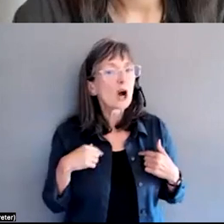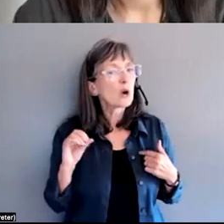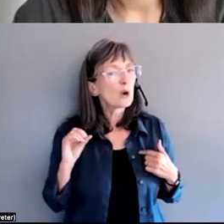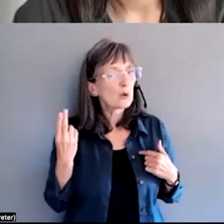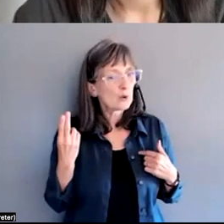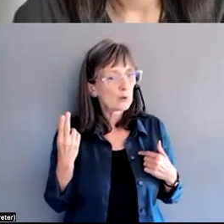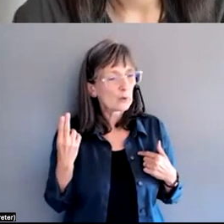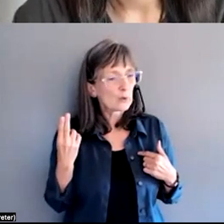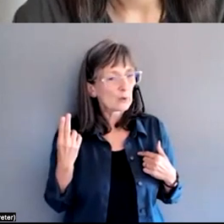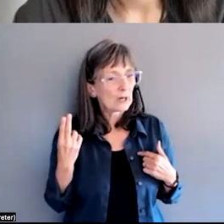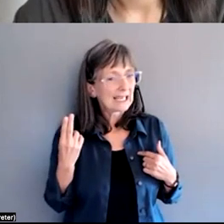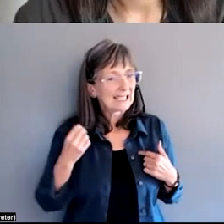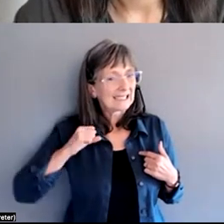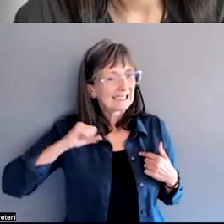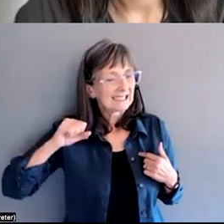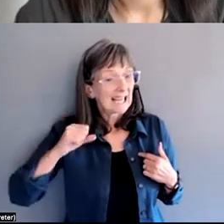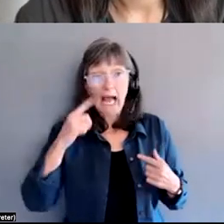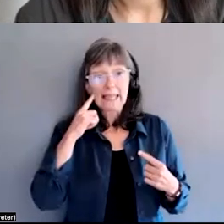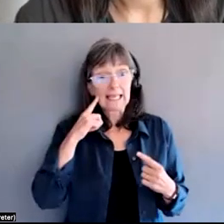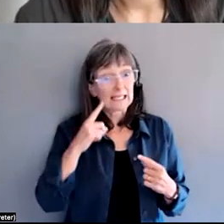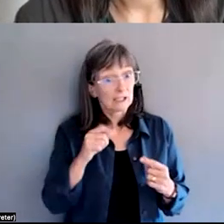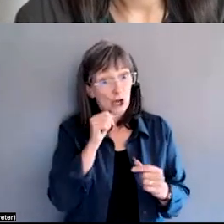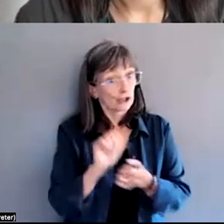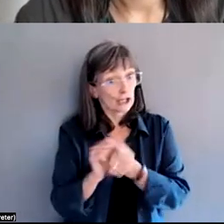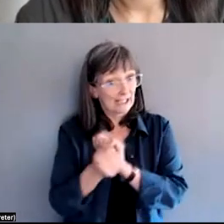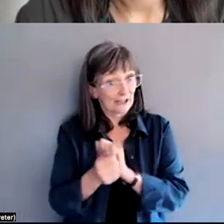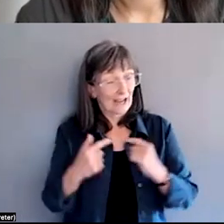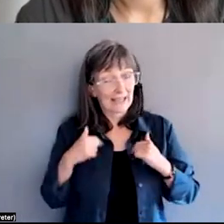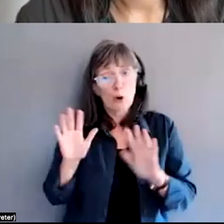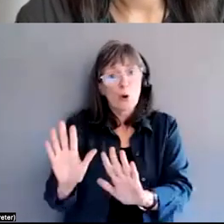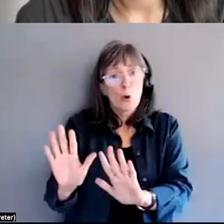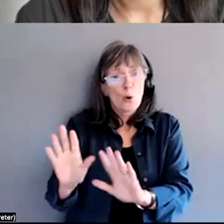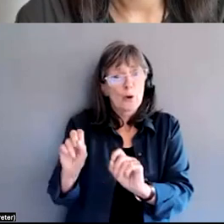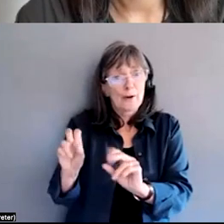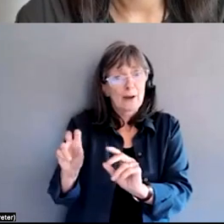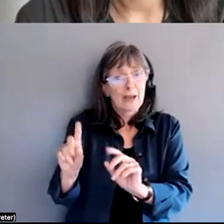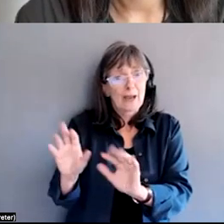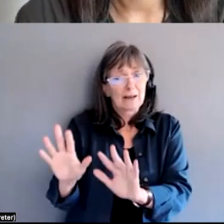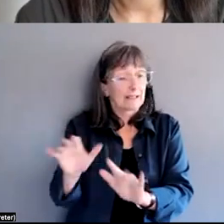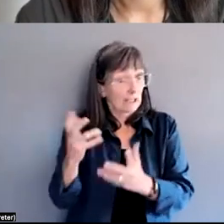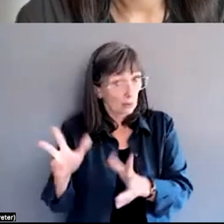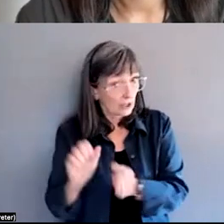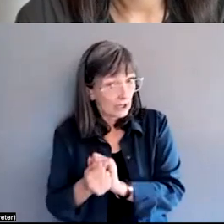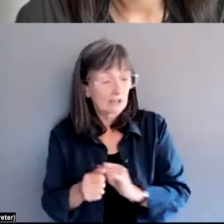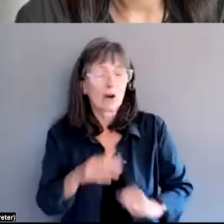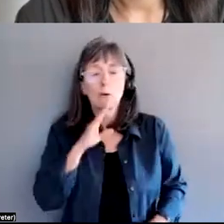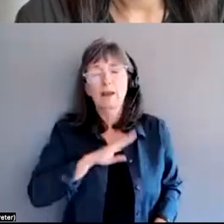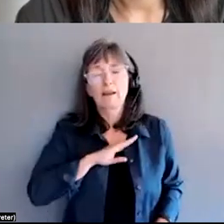I pushed back. I don't think it got changed. I think I was able to, they said they don't want to change it. And I was like, oh, thank God,